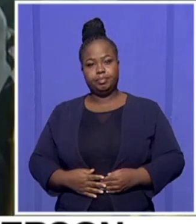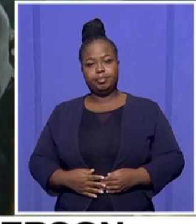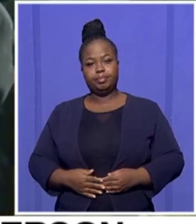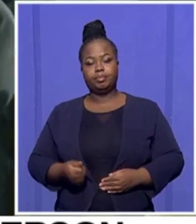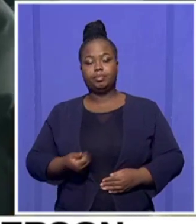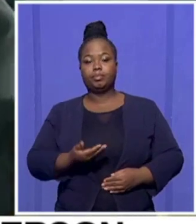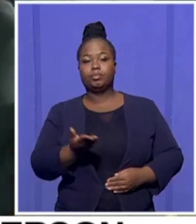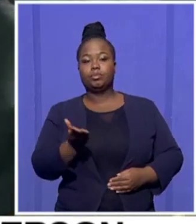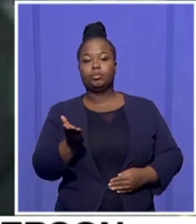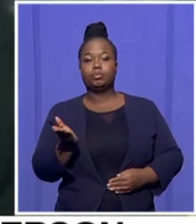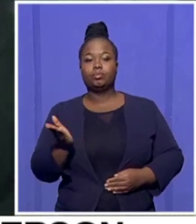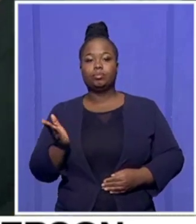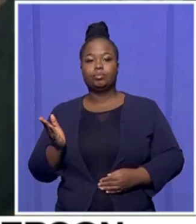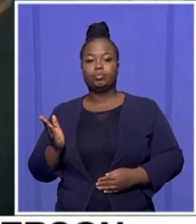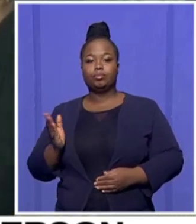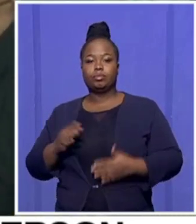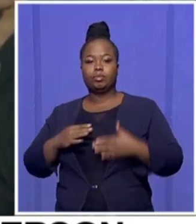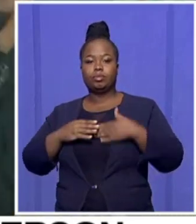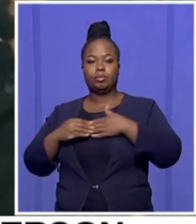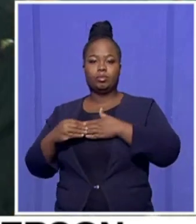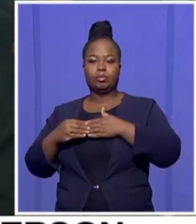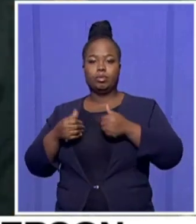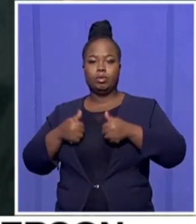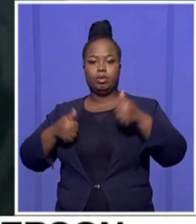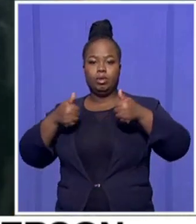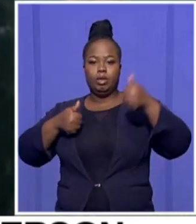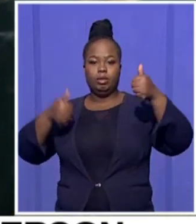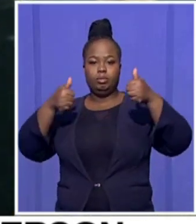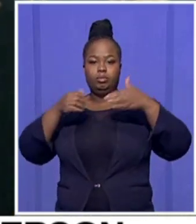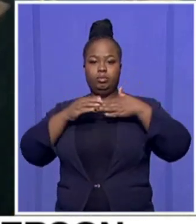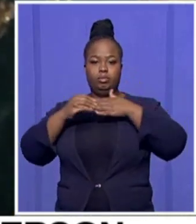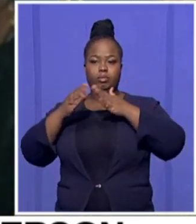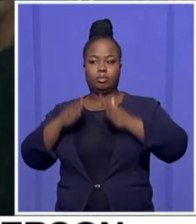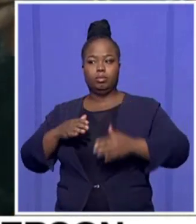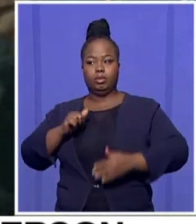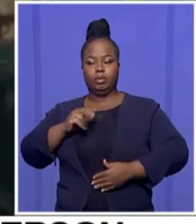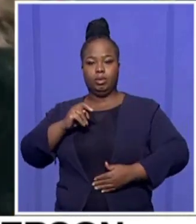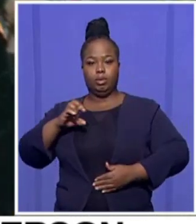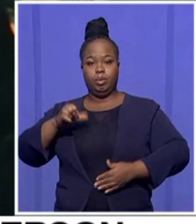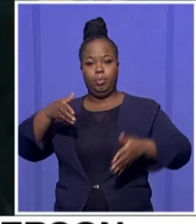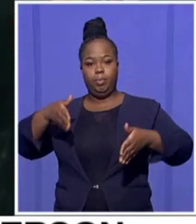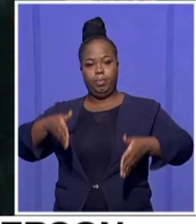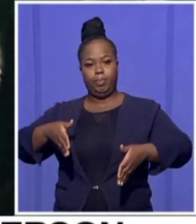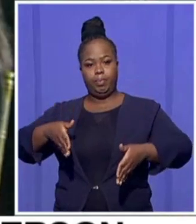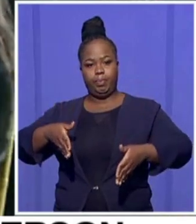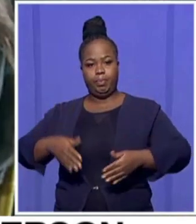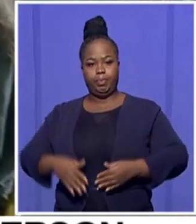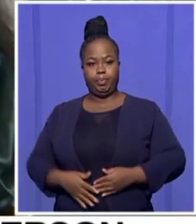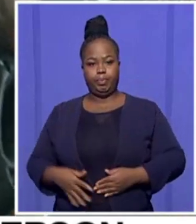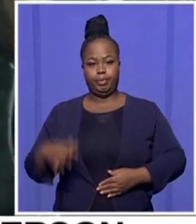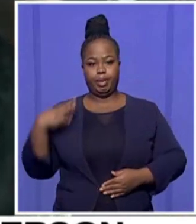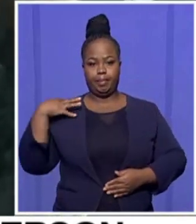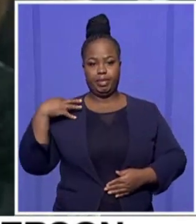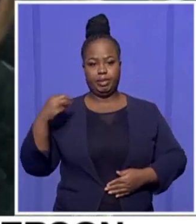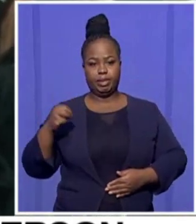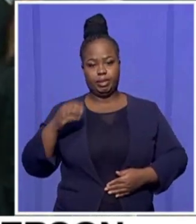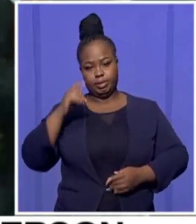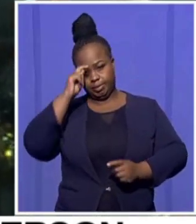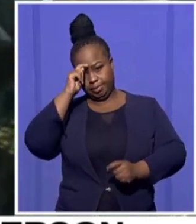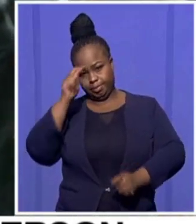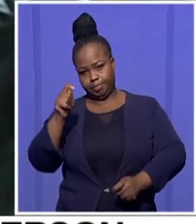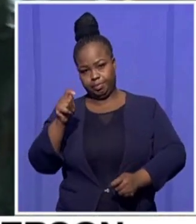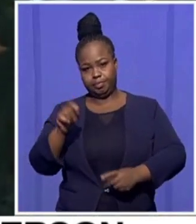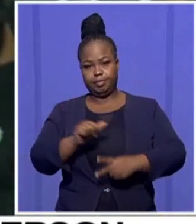entire leadership of the ANC here present, ministers and deputy